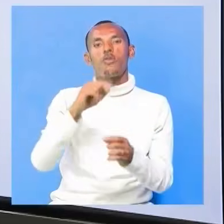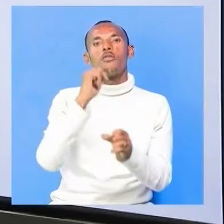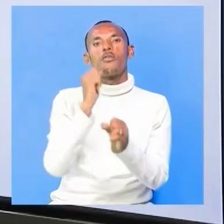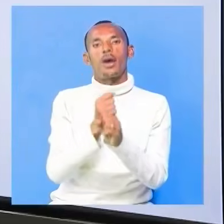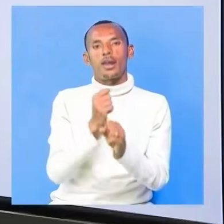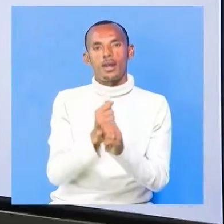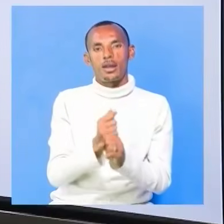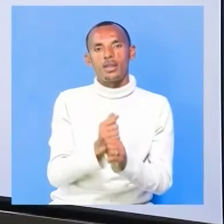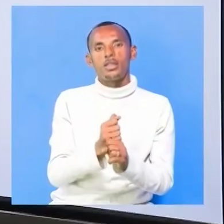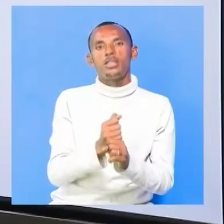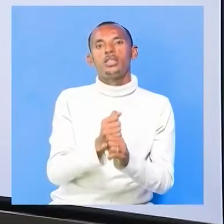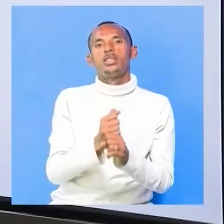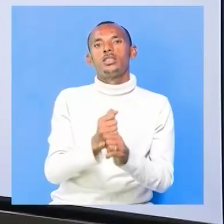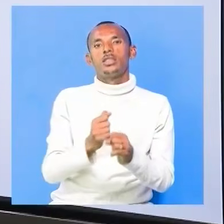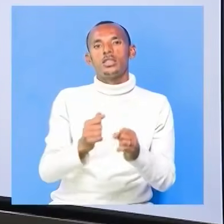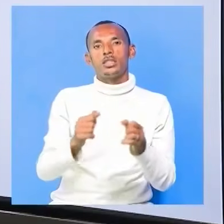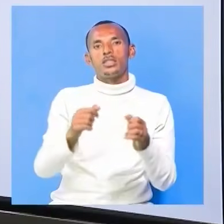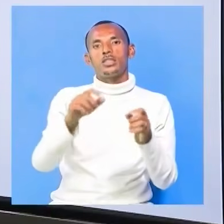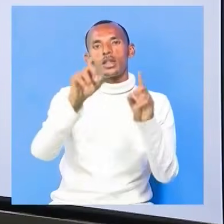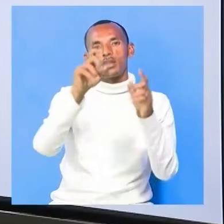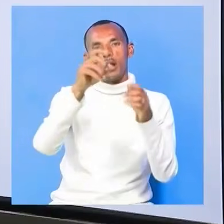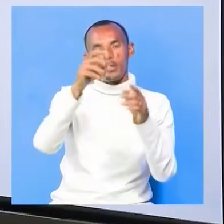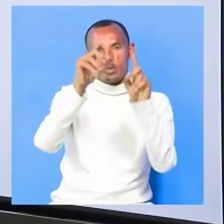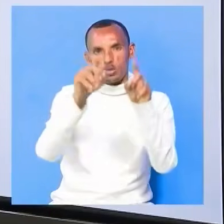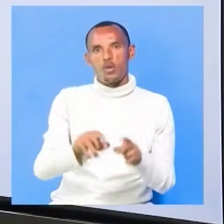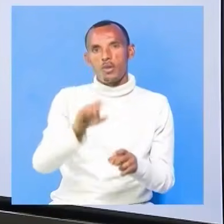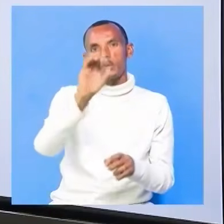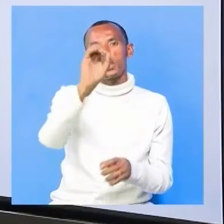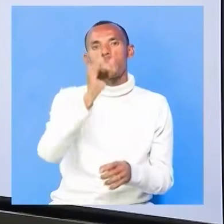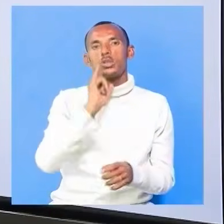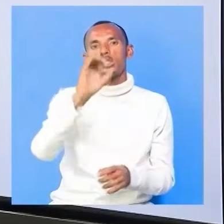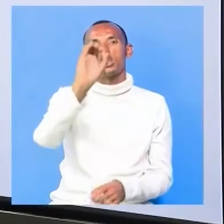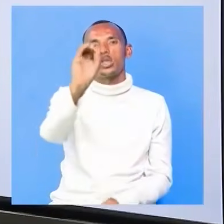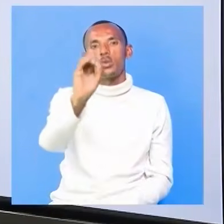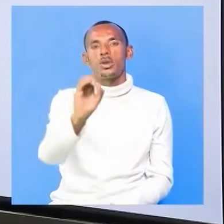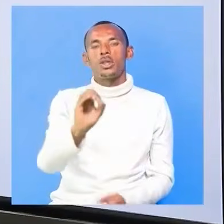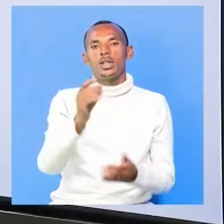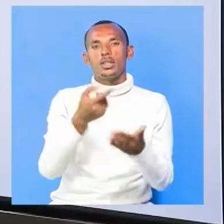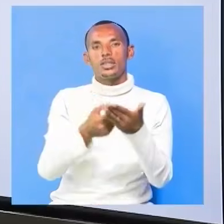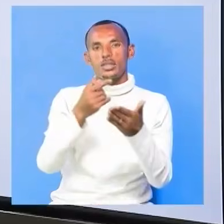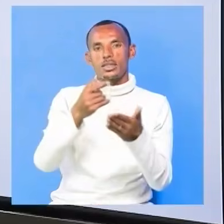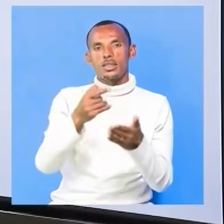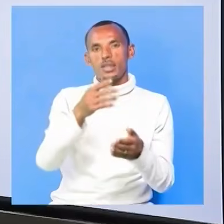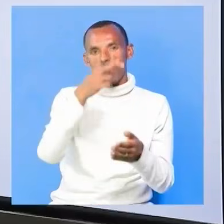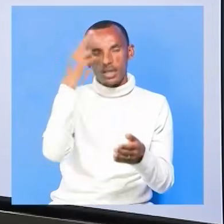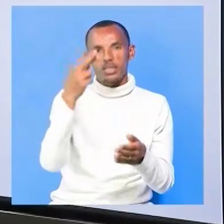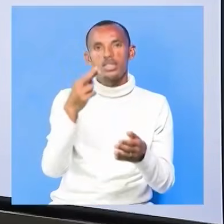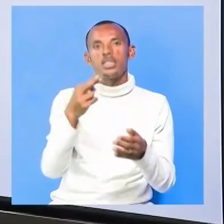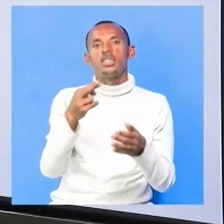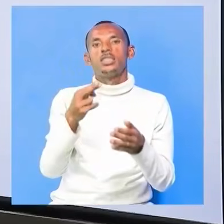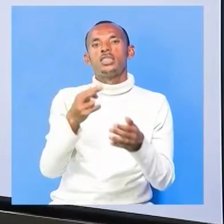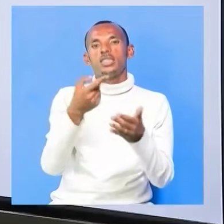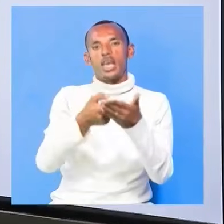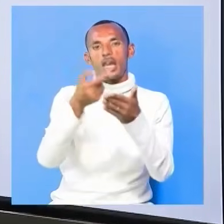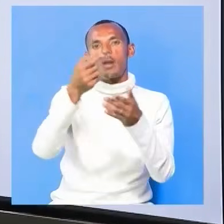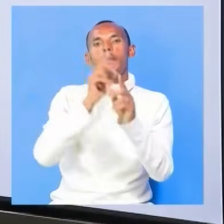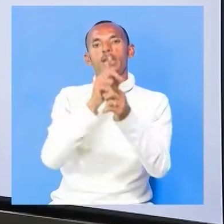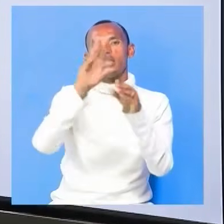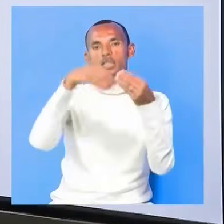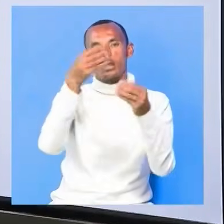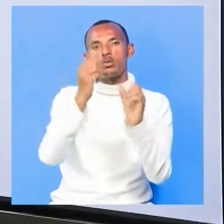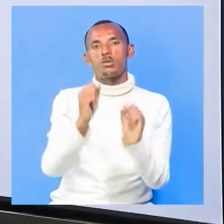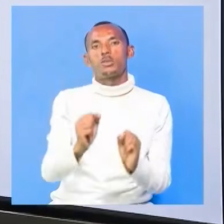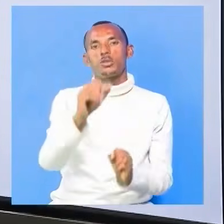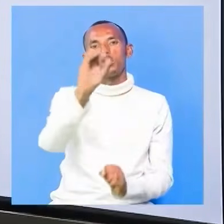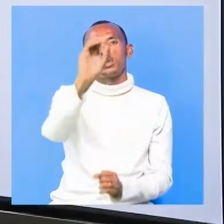the solution for the absolute value of x is equals to 0. In this case, the only x value that gives this result